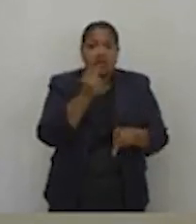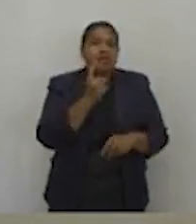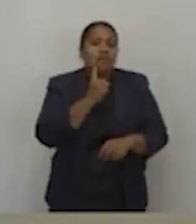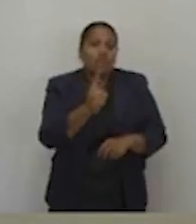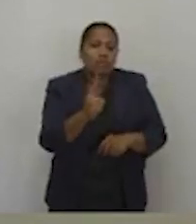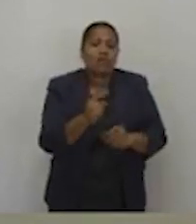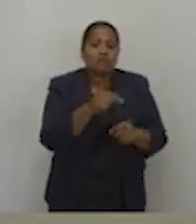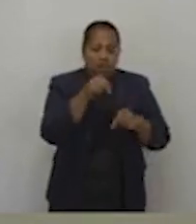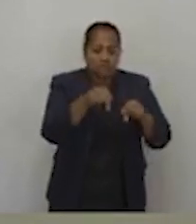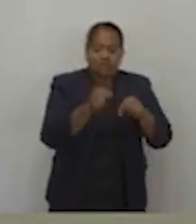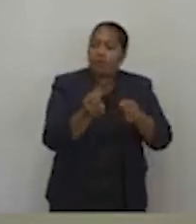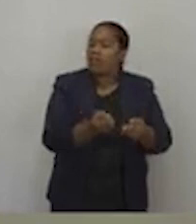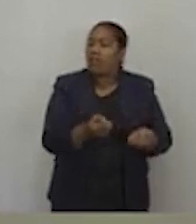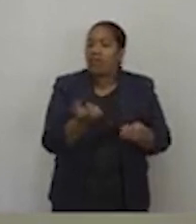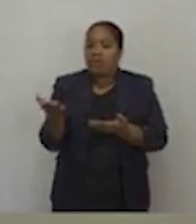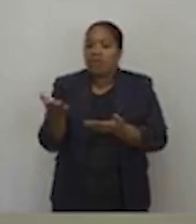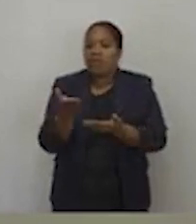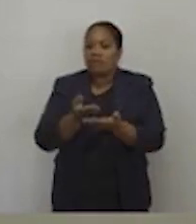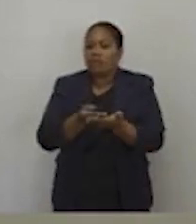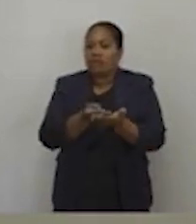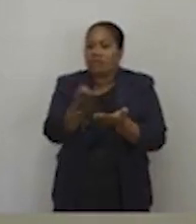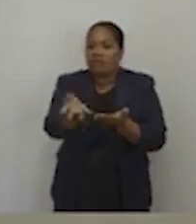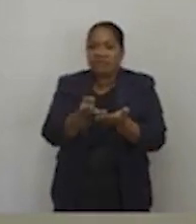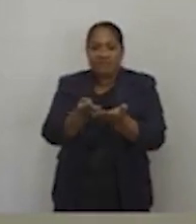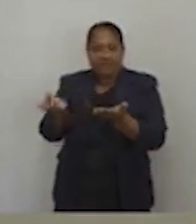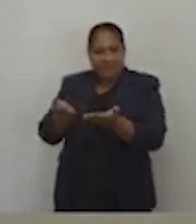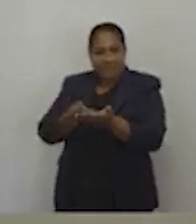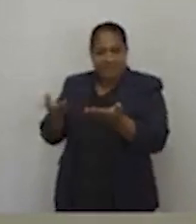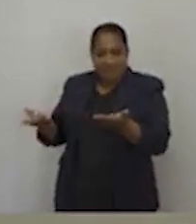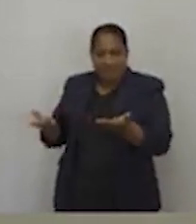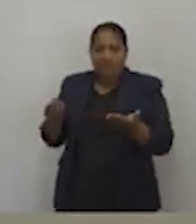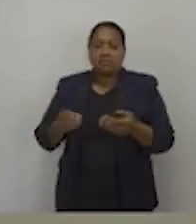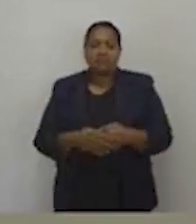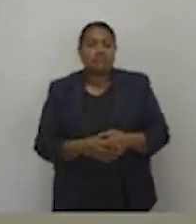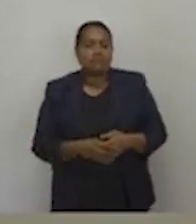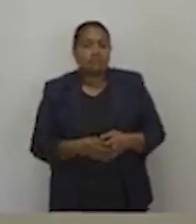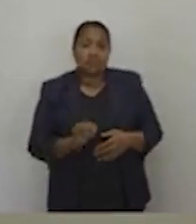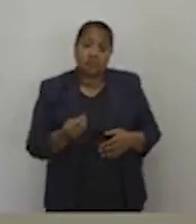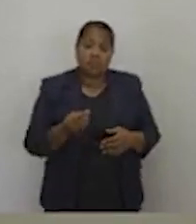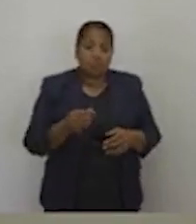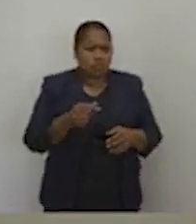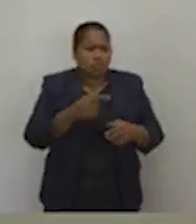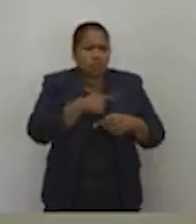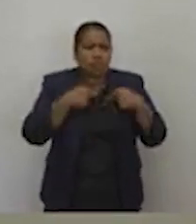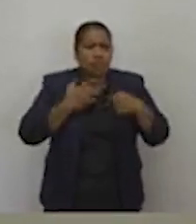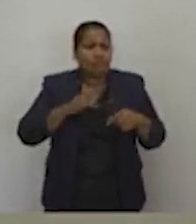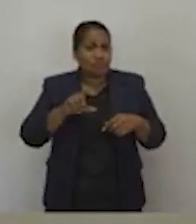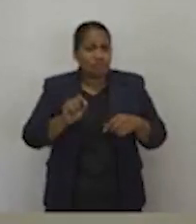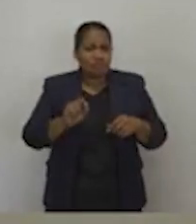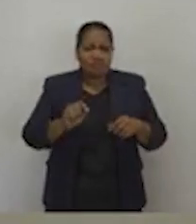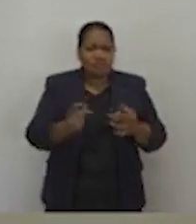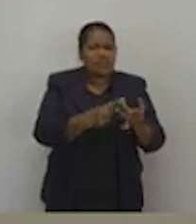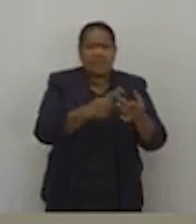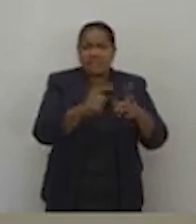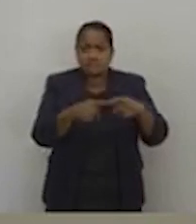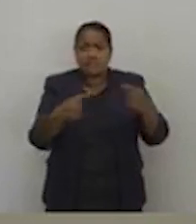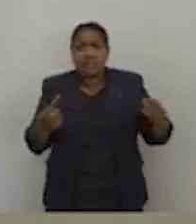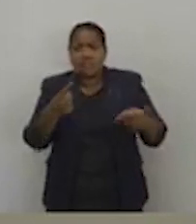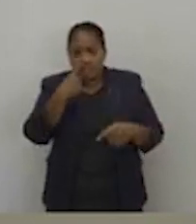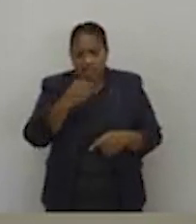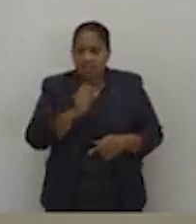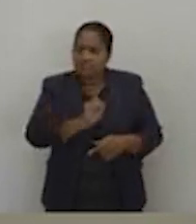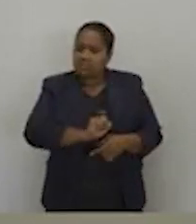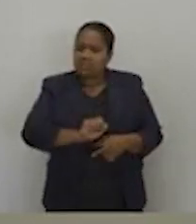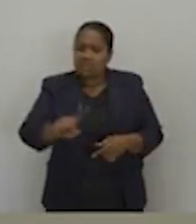to ensure fresh produce, basic food items, manufactured items, and other items can be sent in and out of